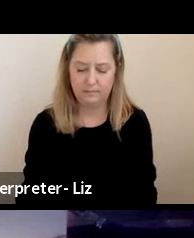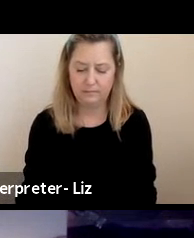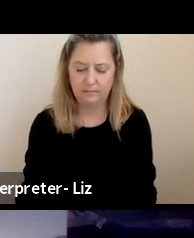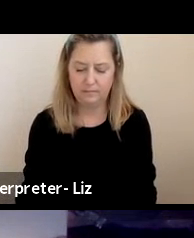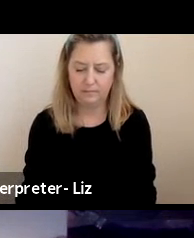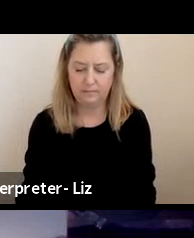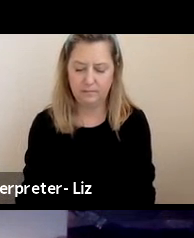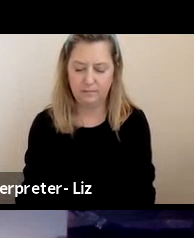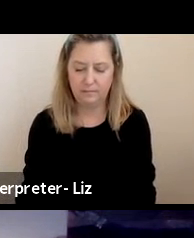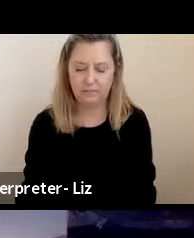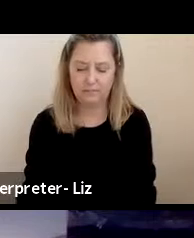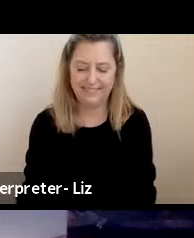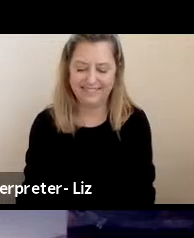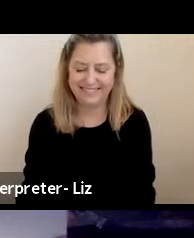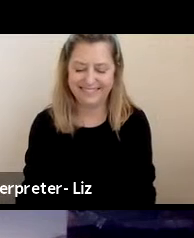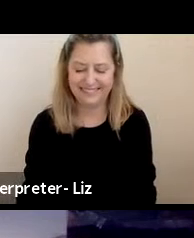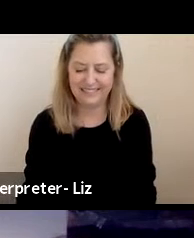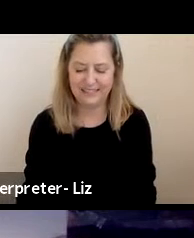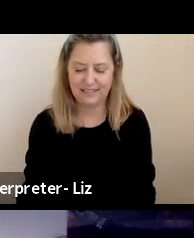That means we'll say yes to anything.